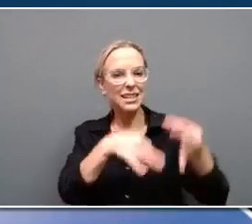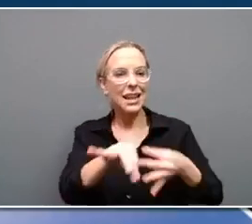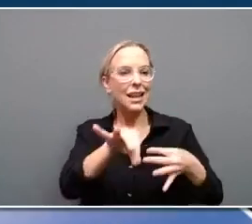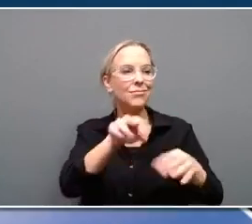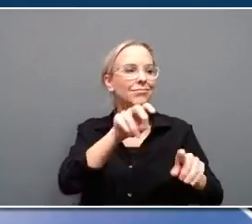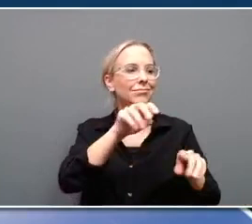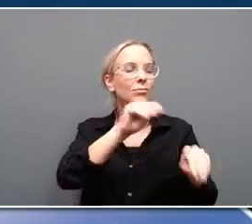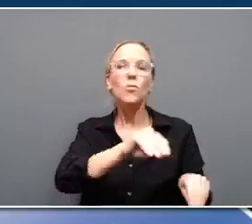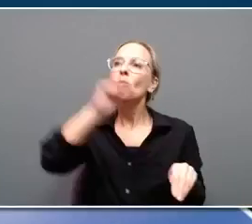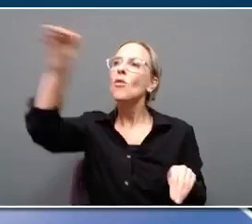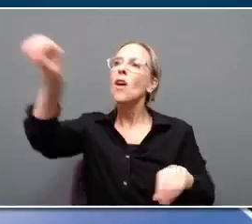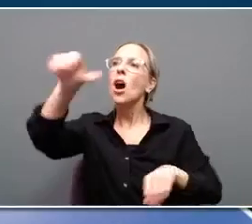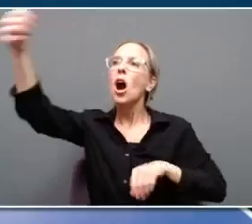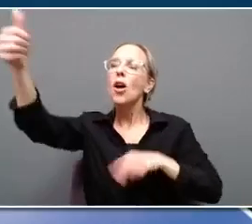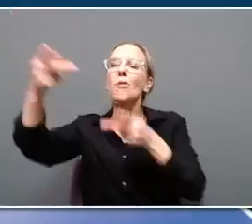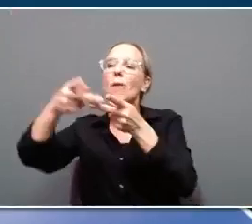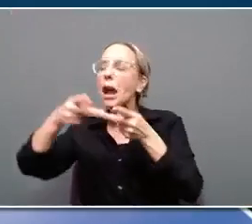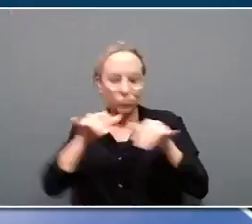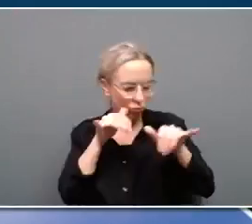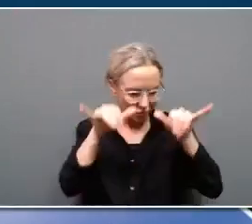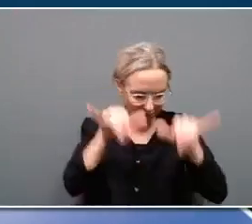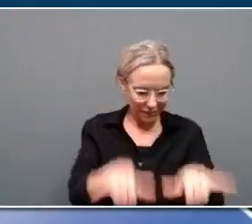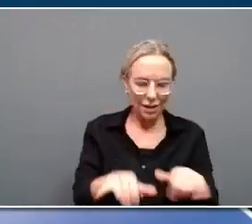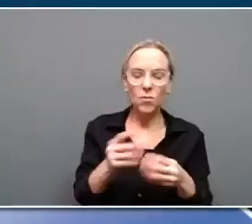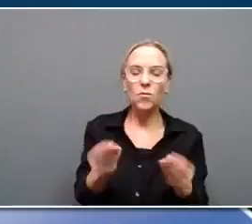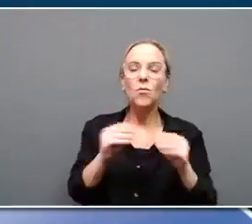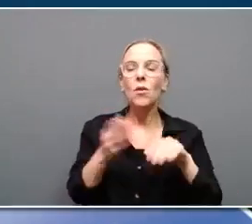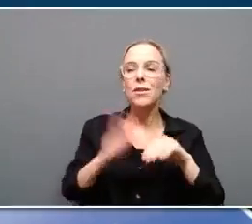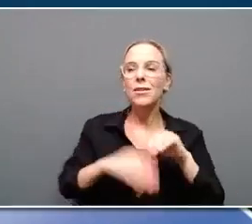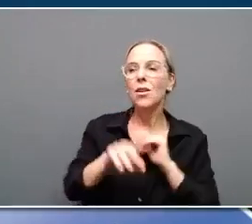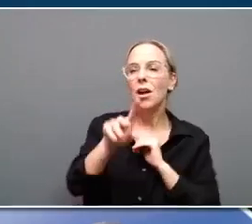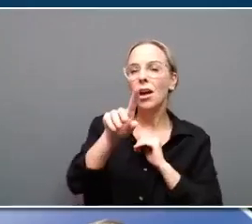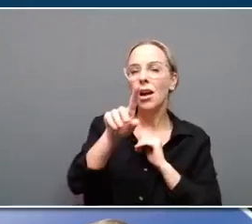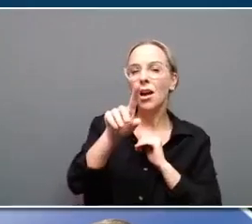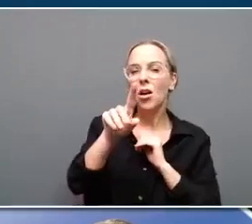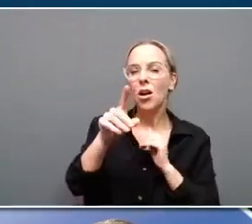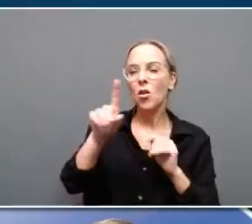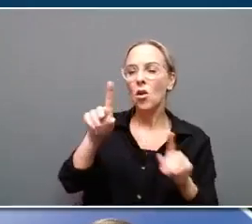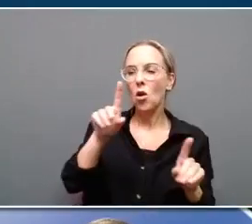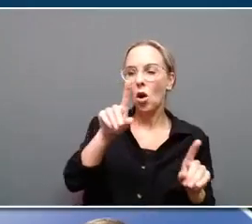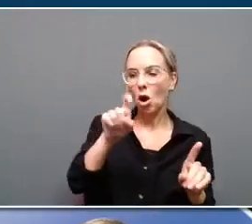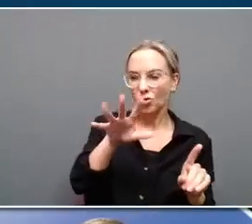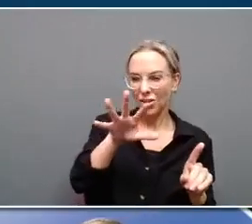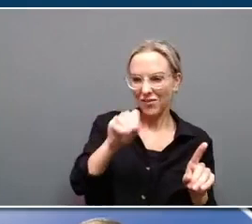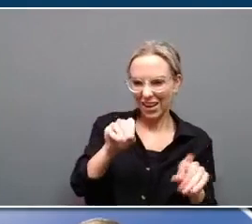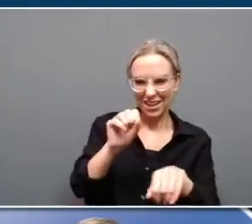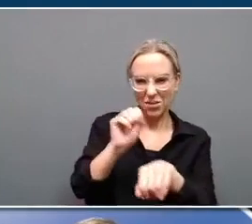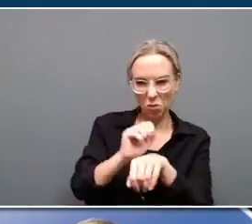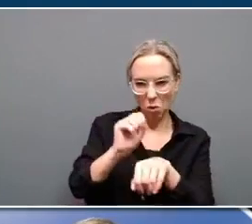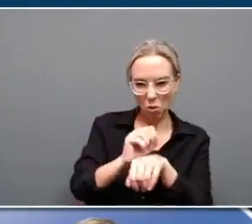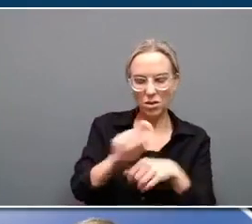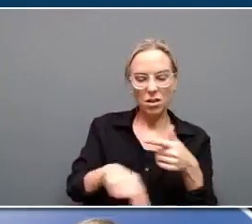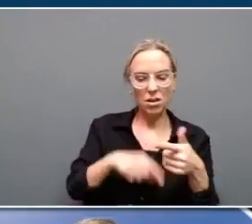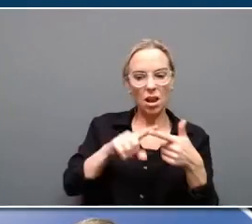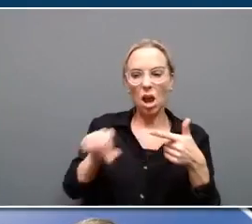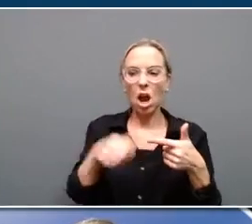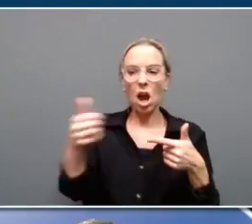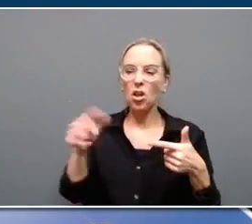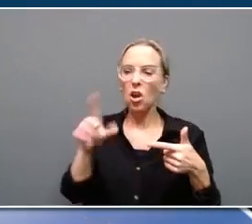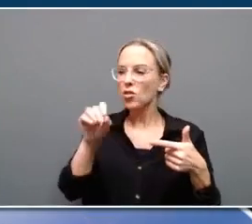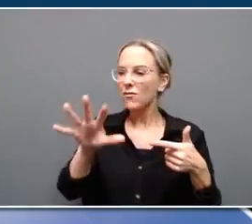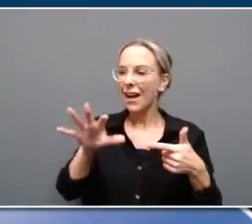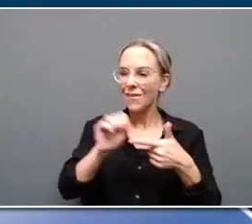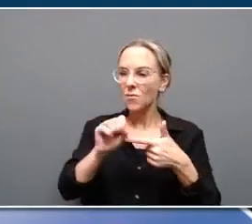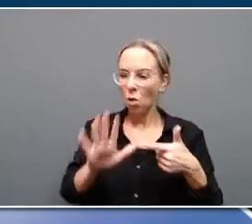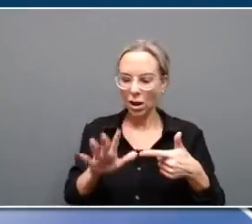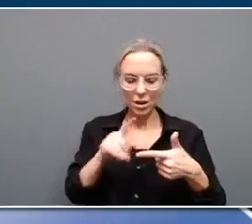than 550 Papa John's employees and 50 One Vision workers will remain on that campus. That makes up that 600